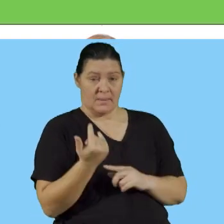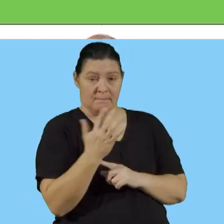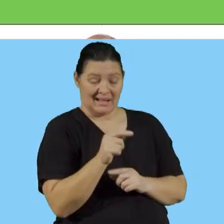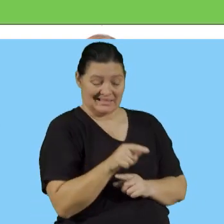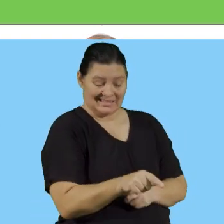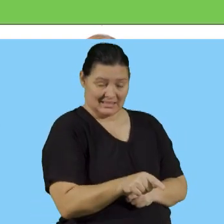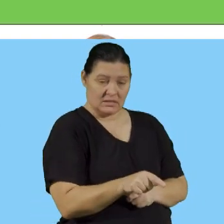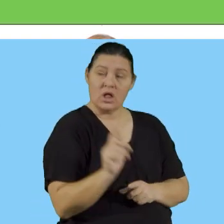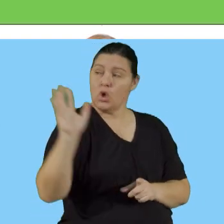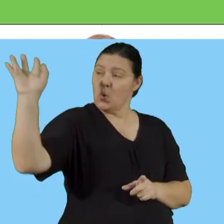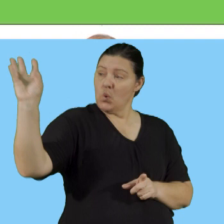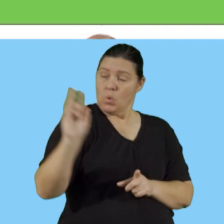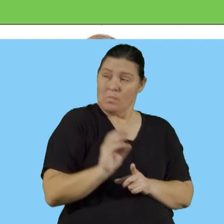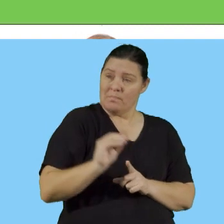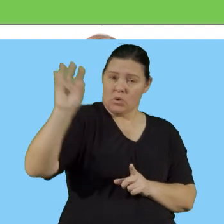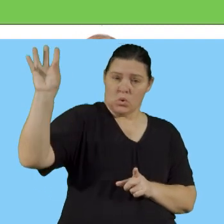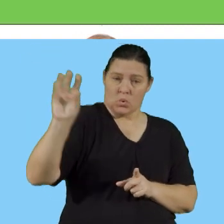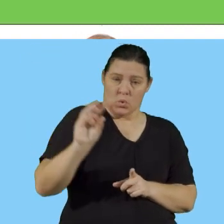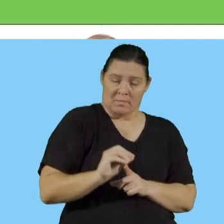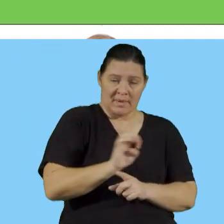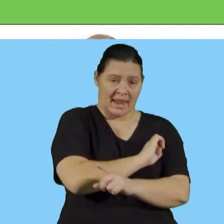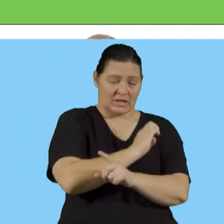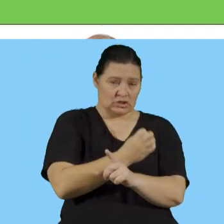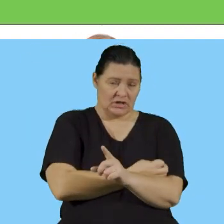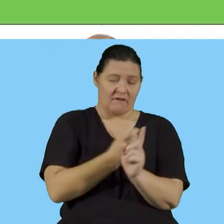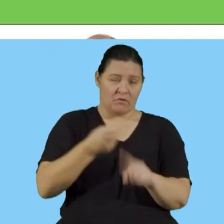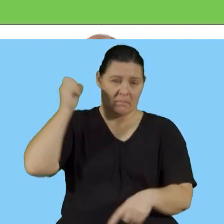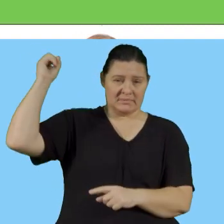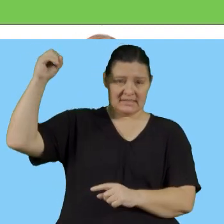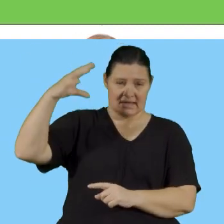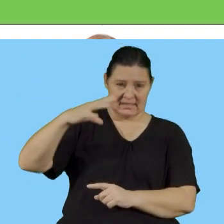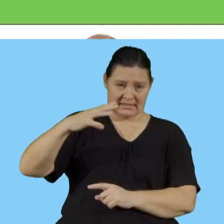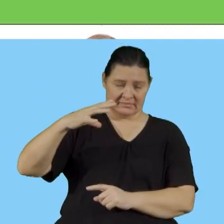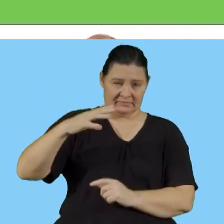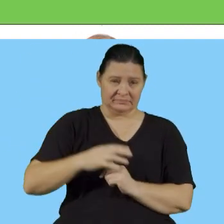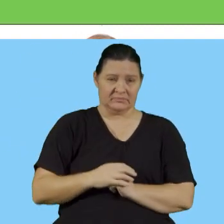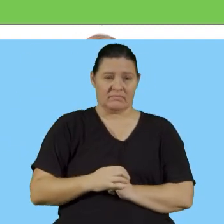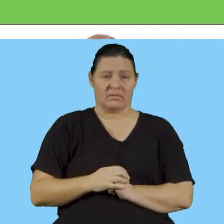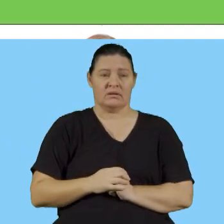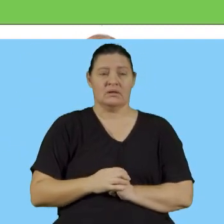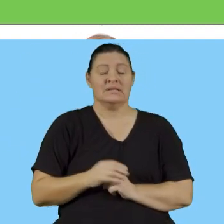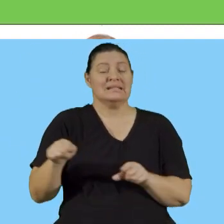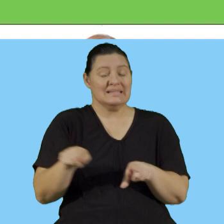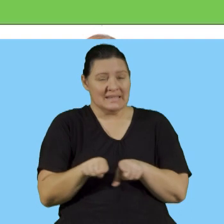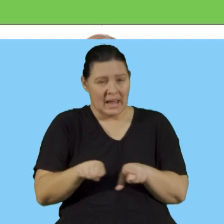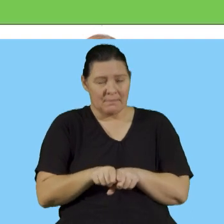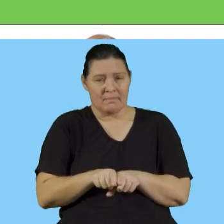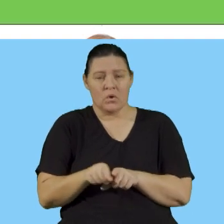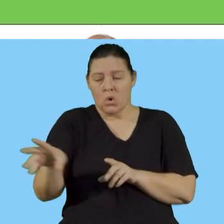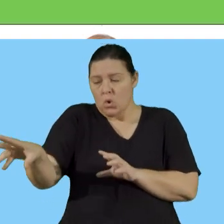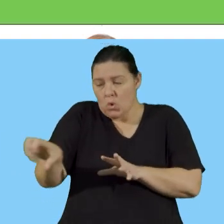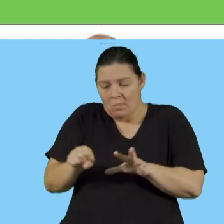producers, absorb radiant energy from the sun. They also absorb